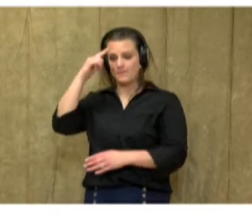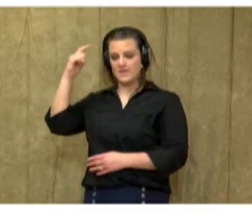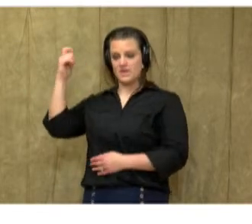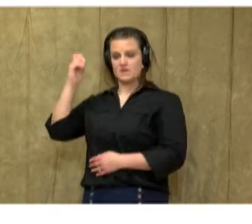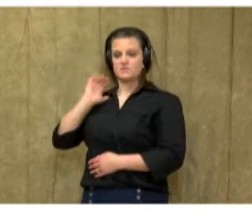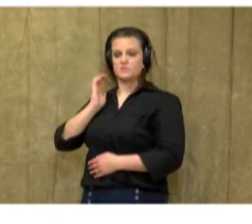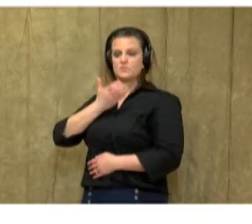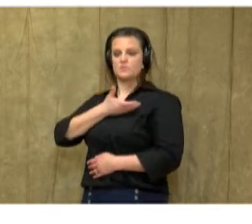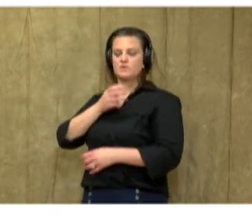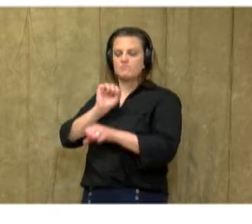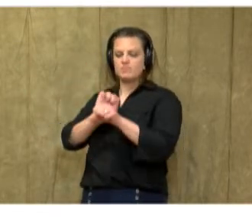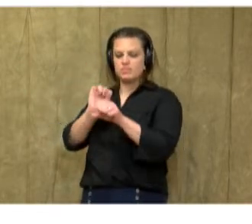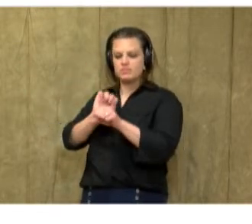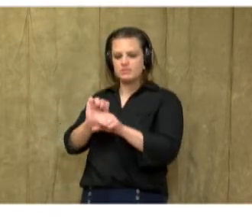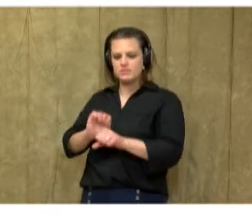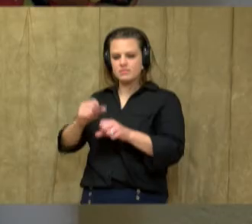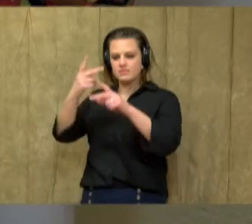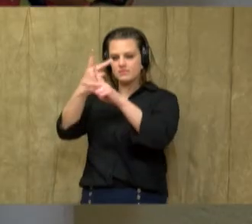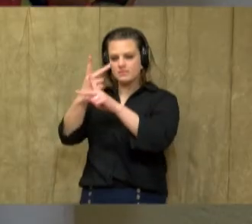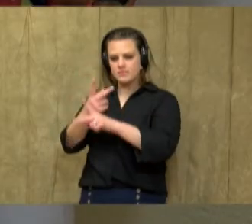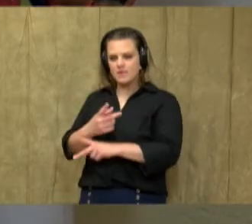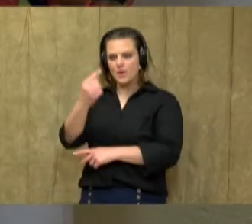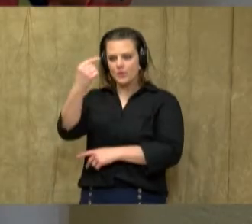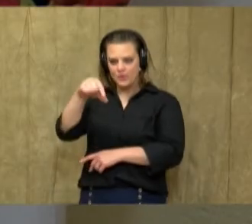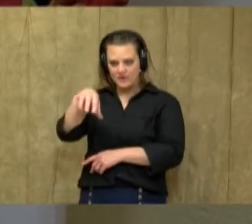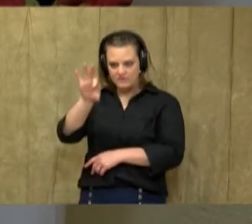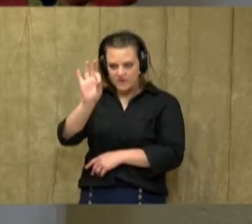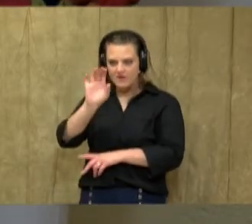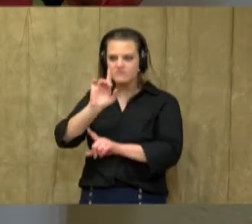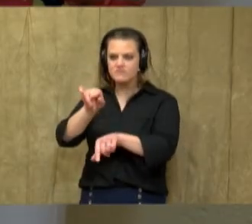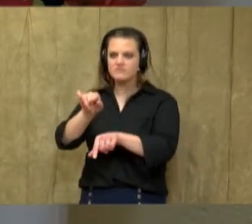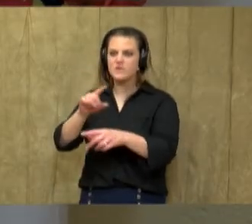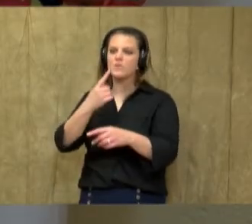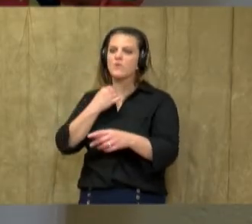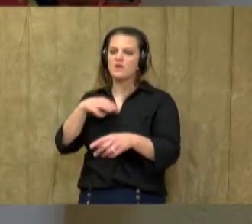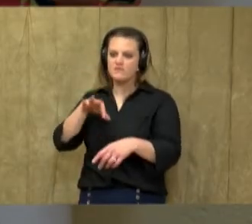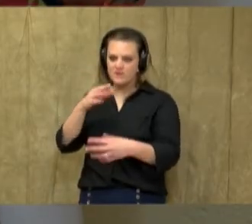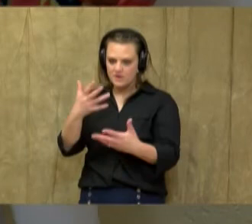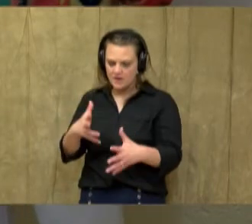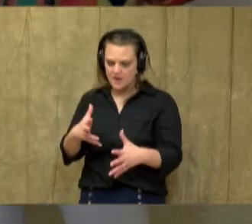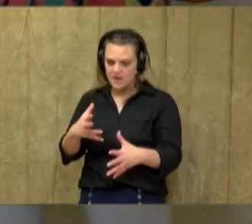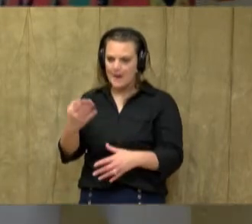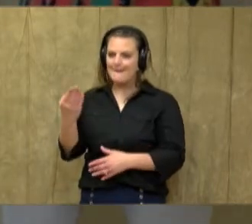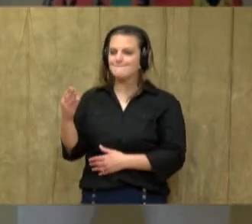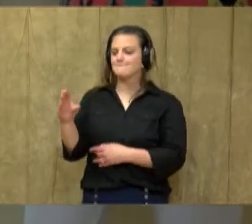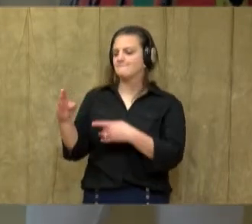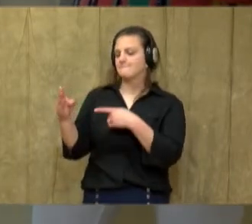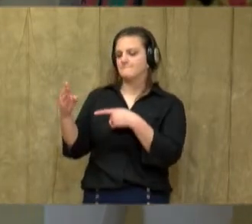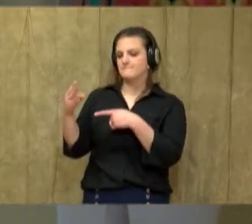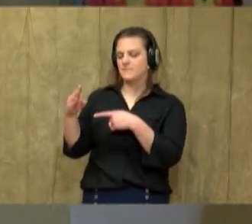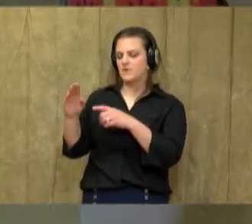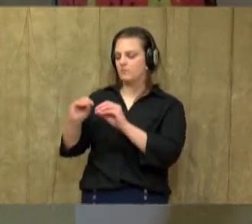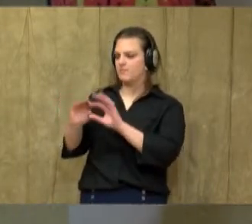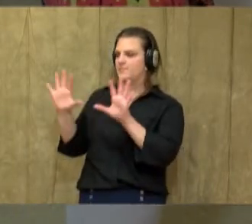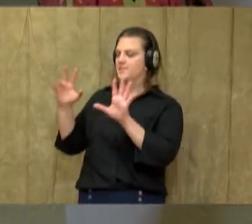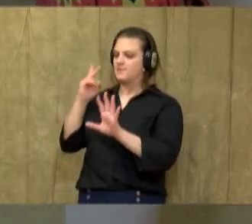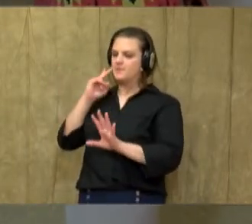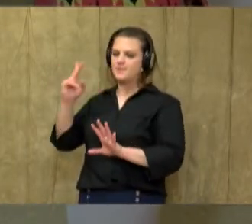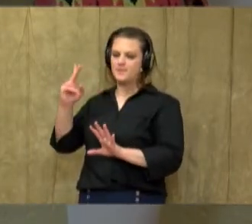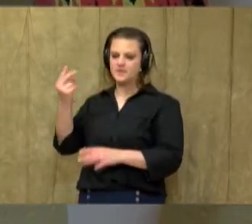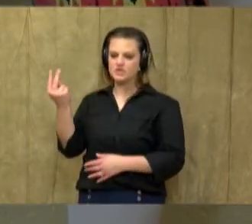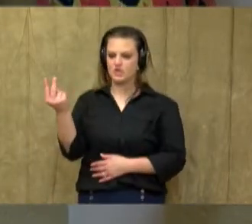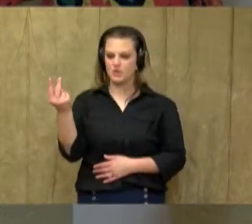because I worked out the problem of green tiles and red tiles, I was able to see that there